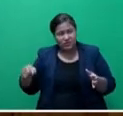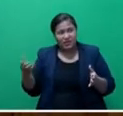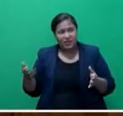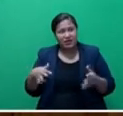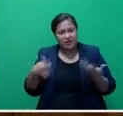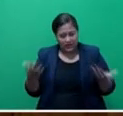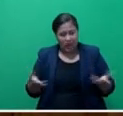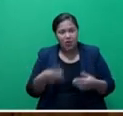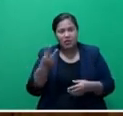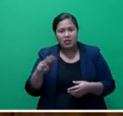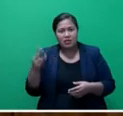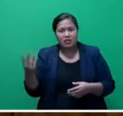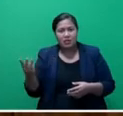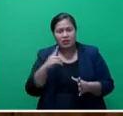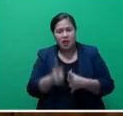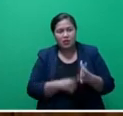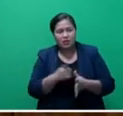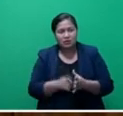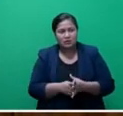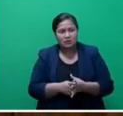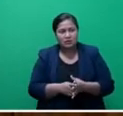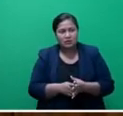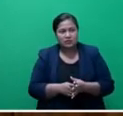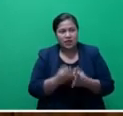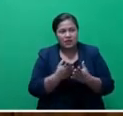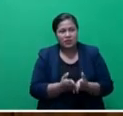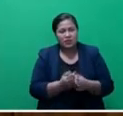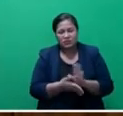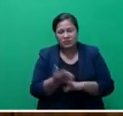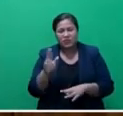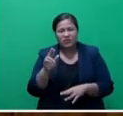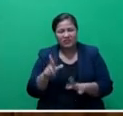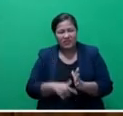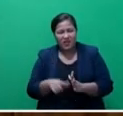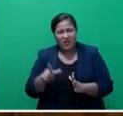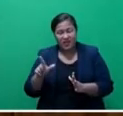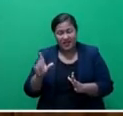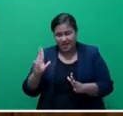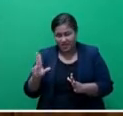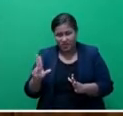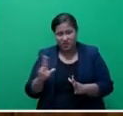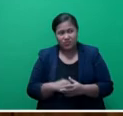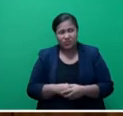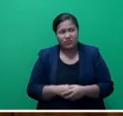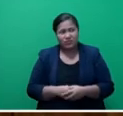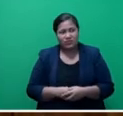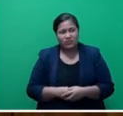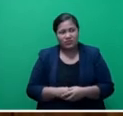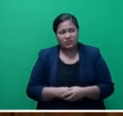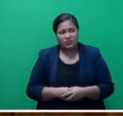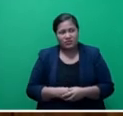now. The boat that serves the lower route to the southern Lao is